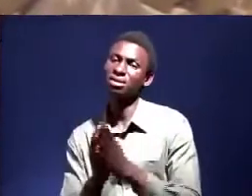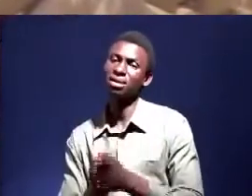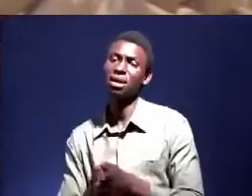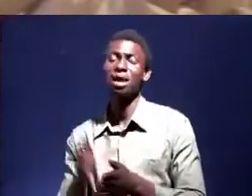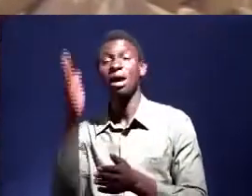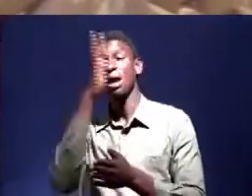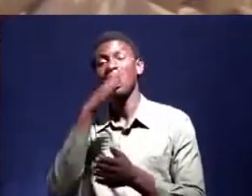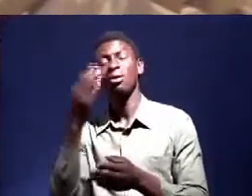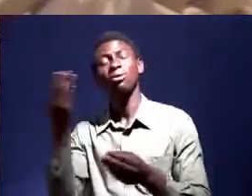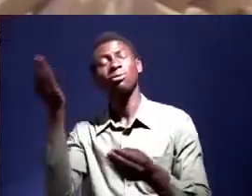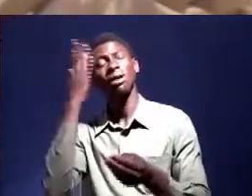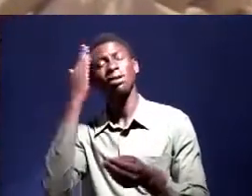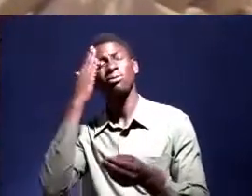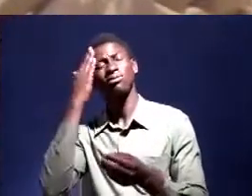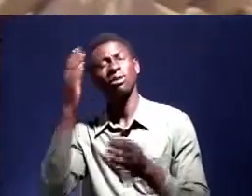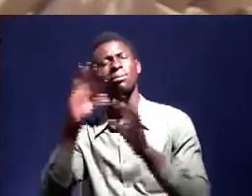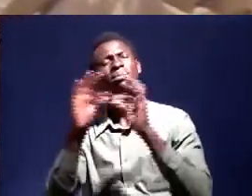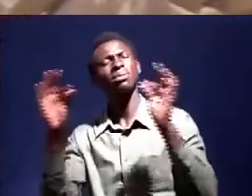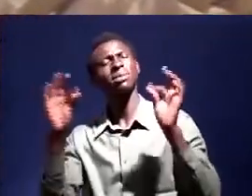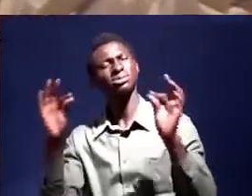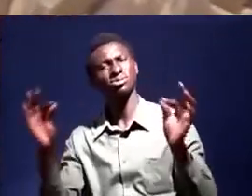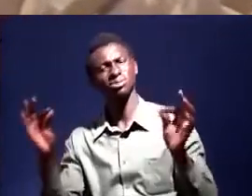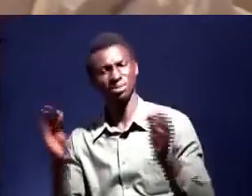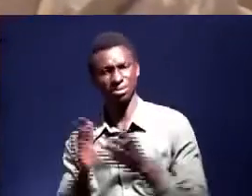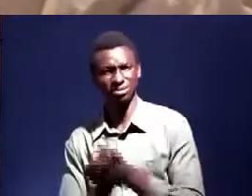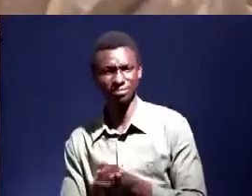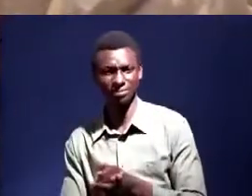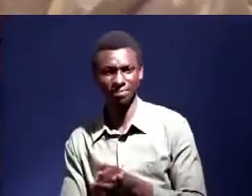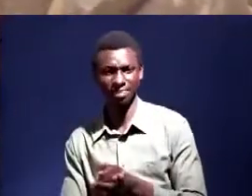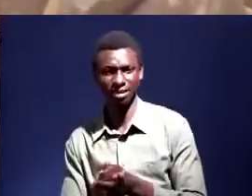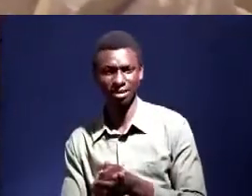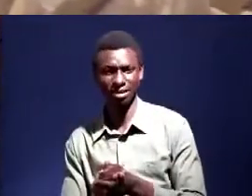They've never understood the truth about death.